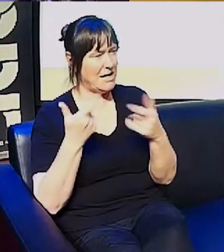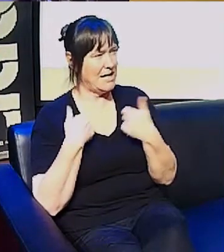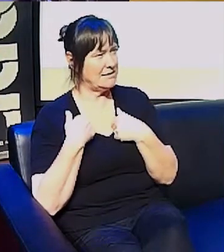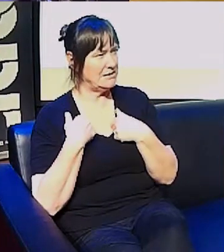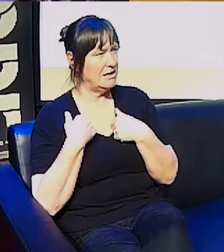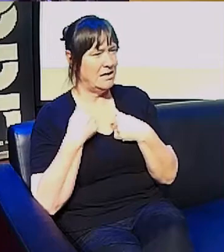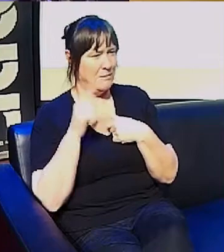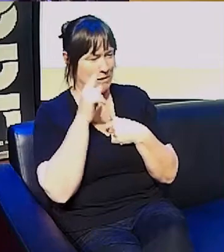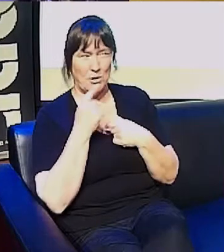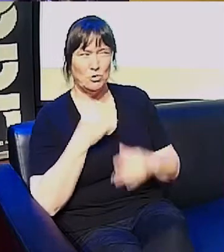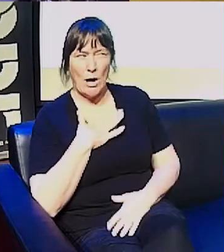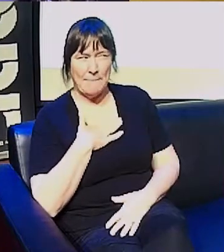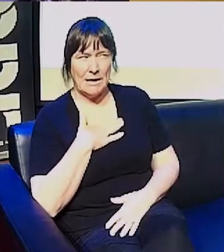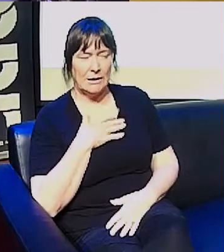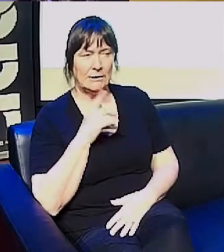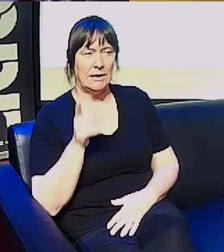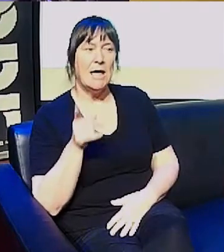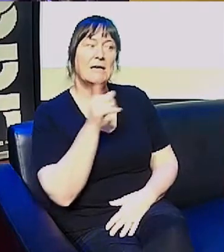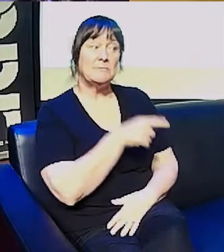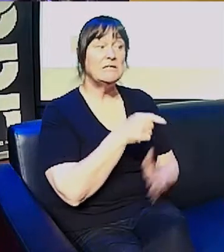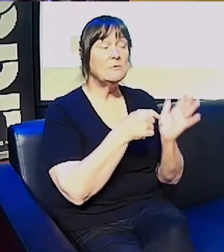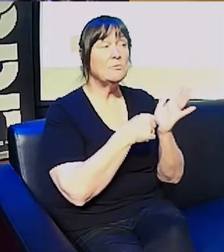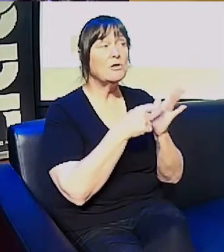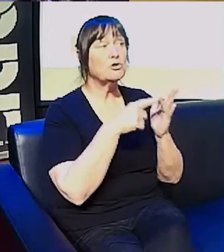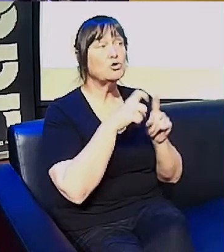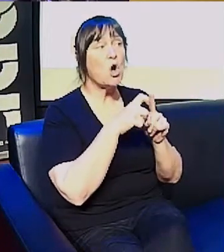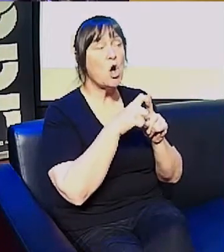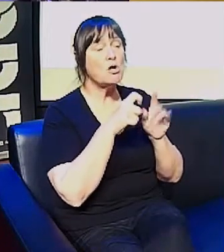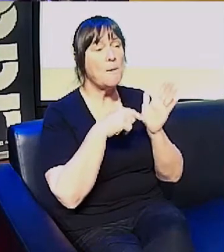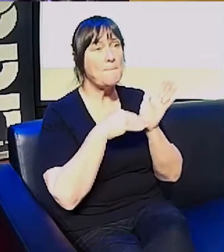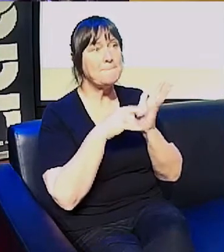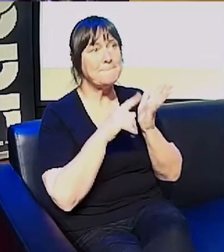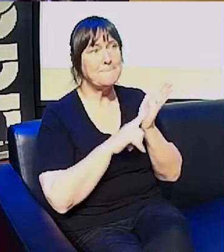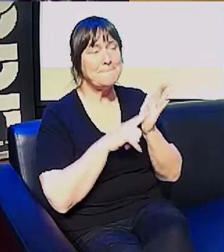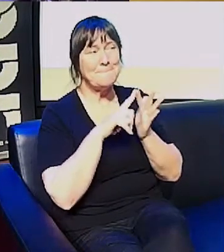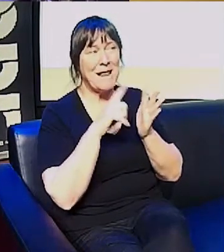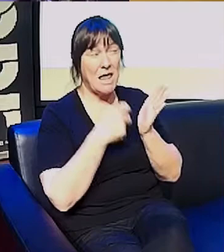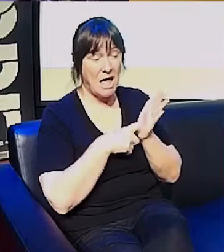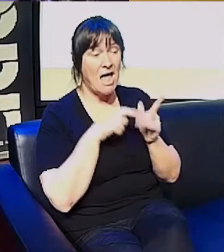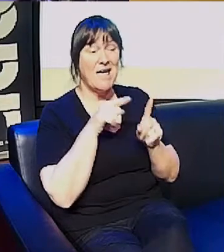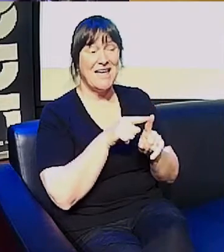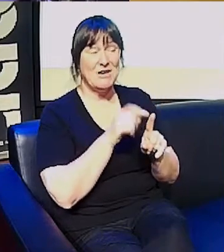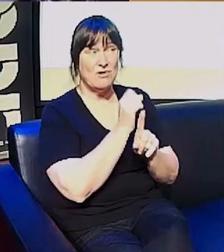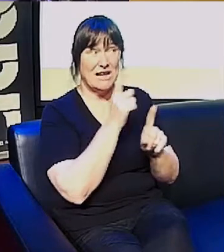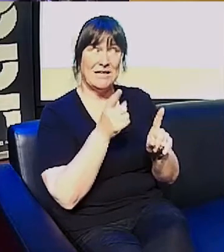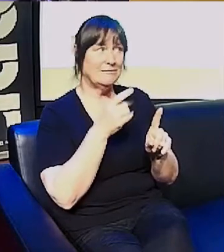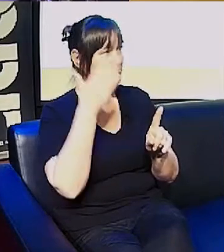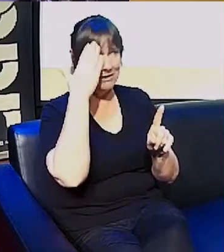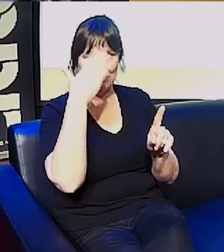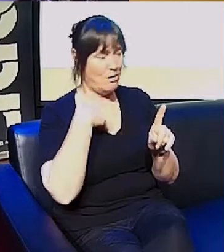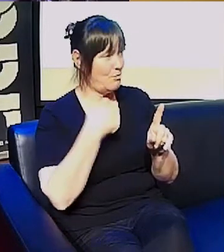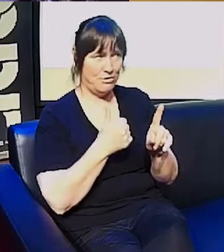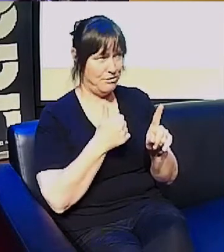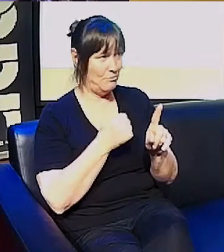ranks, hence the coup with Todd Muller, but Todd stepped down when he recognised he was not up to the job, his mental health was not fit for the position, and actually, given we're in Mental